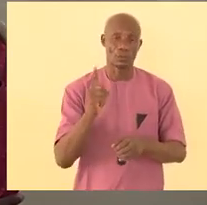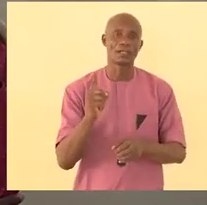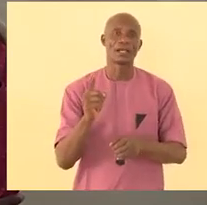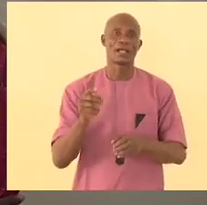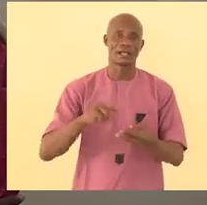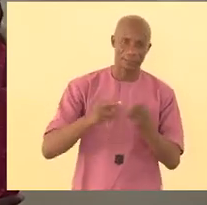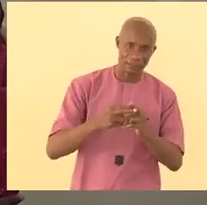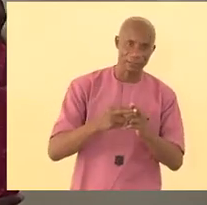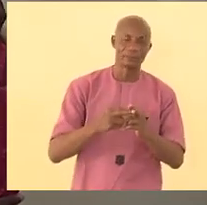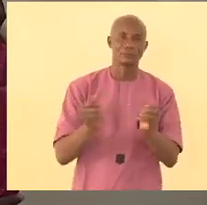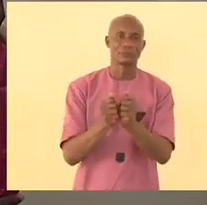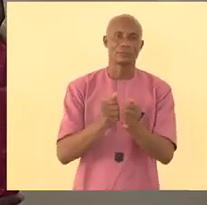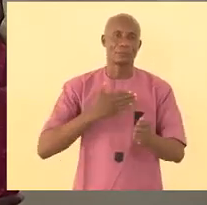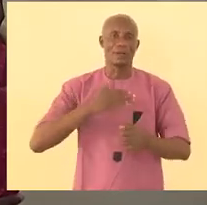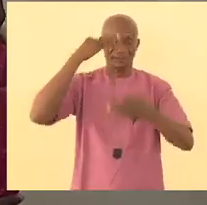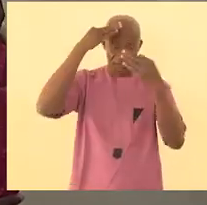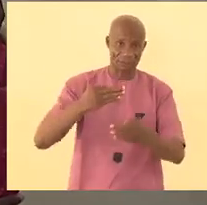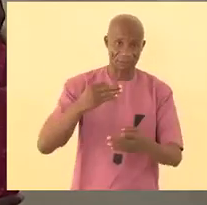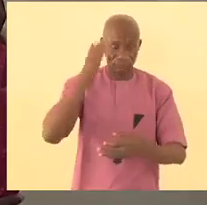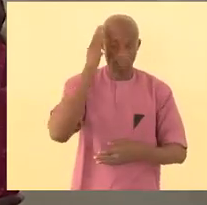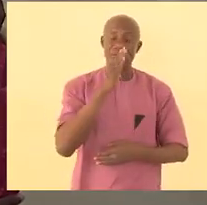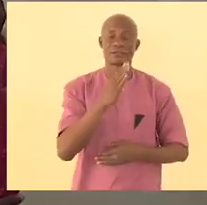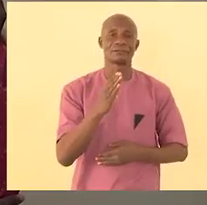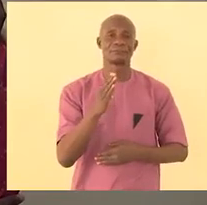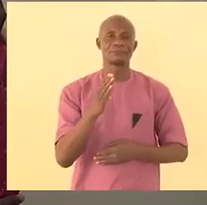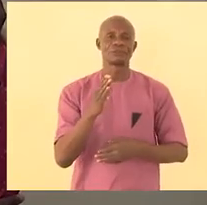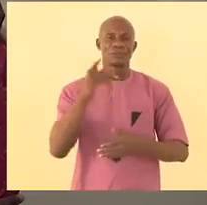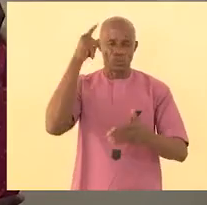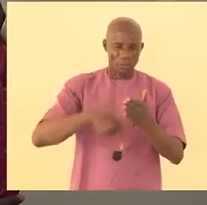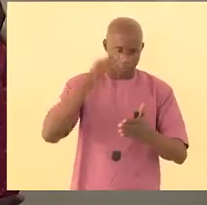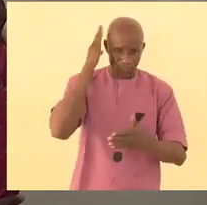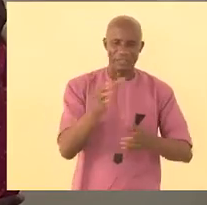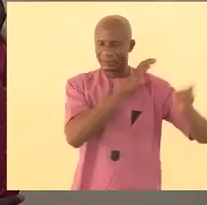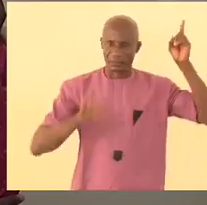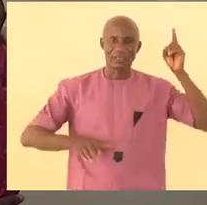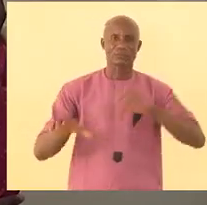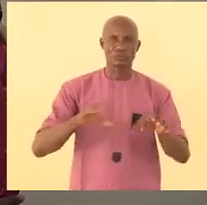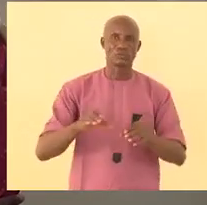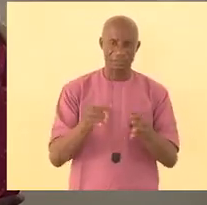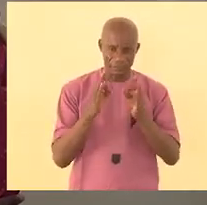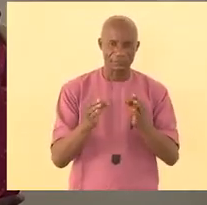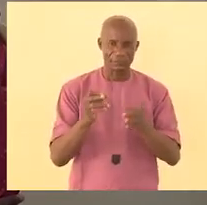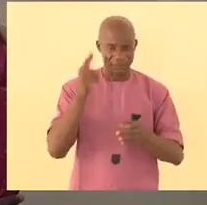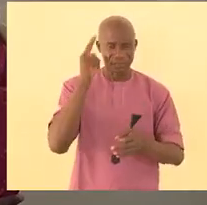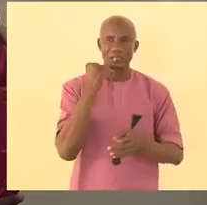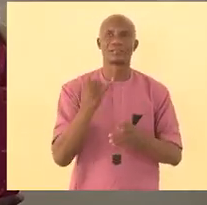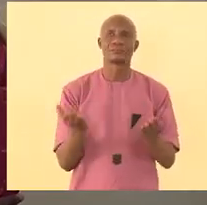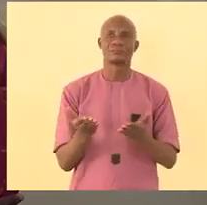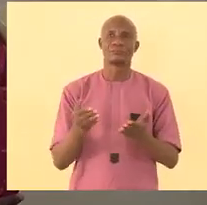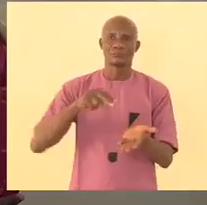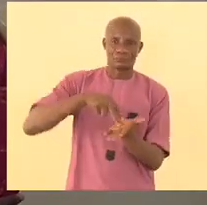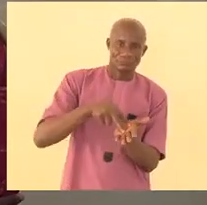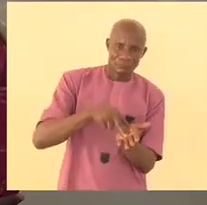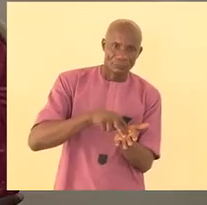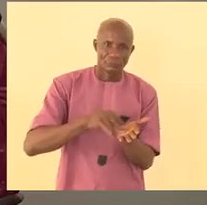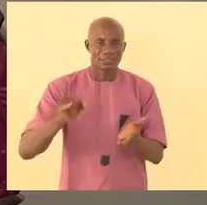deal with, my decision will always be, what will Christ do if he were going to be with me? Meaning that